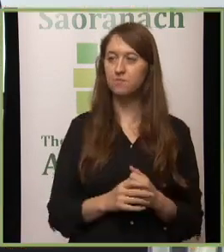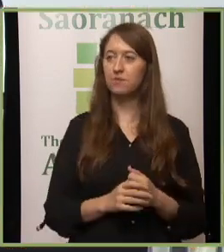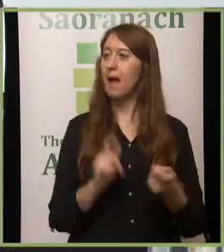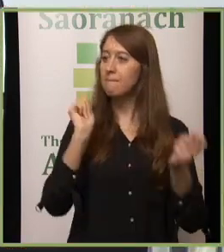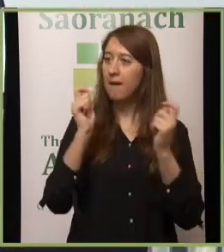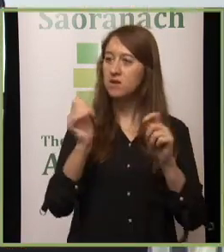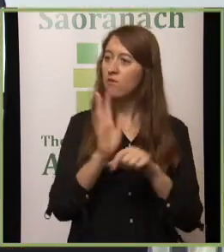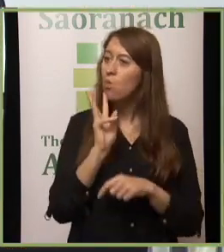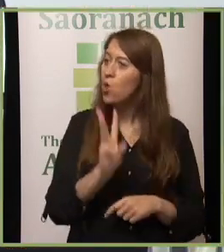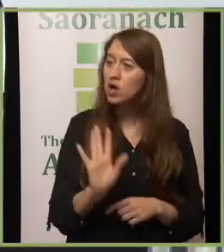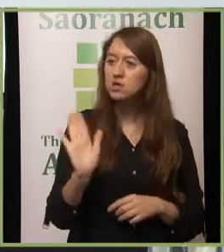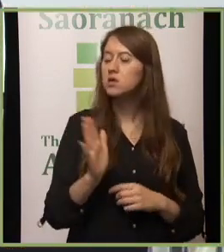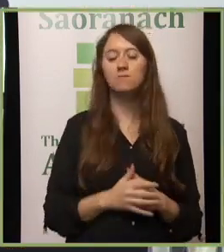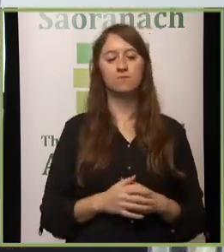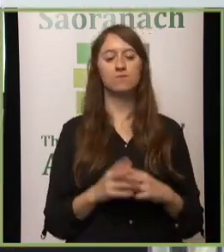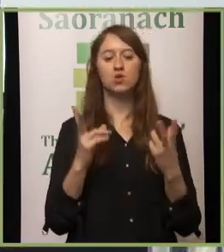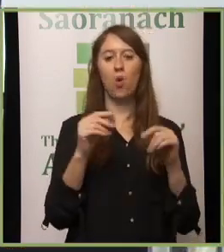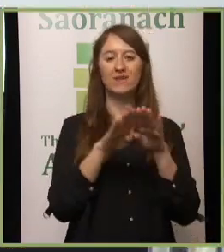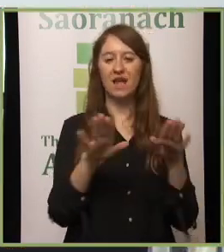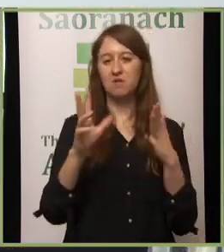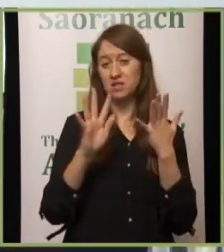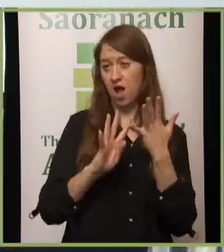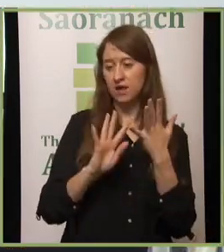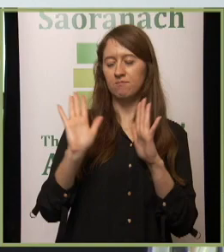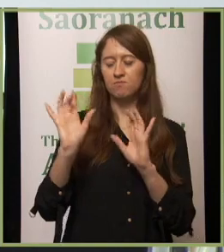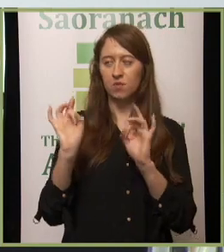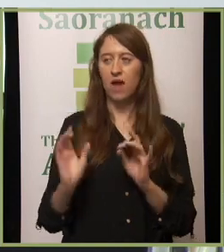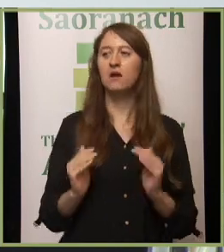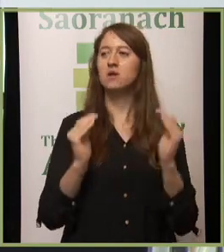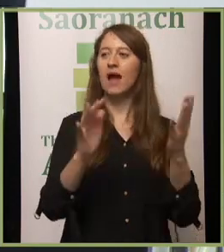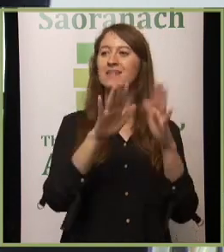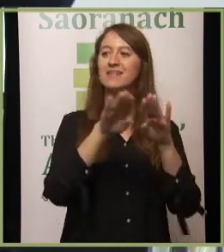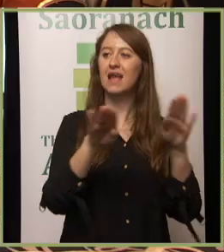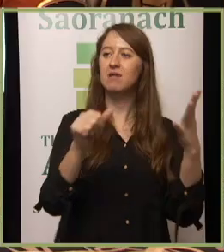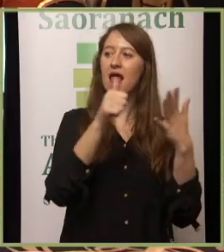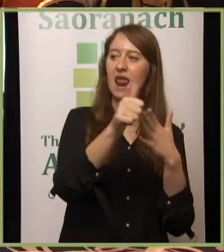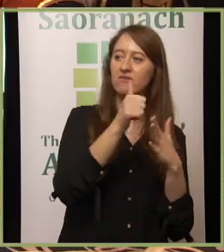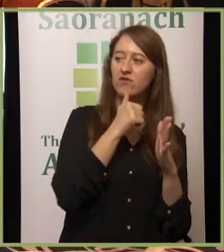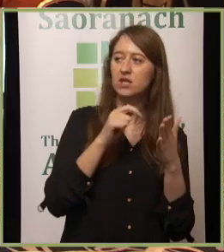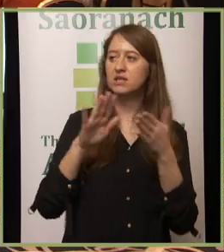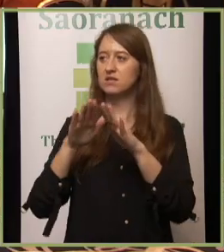wording? Table 9? And sorry, table 11, I didn't see you there. Table 11, please, first.